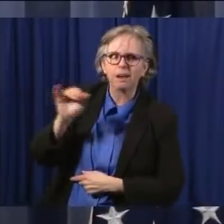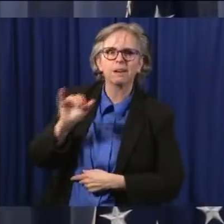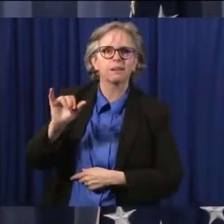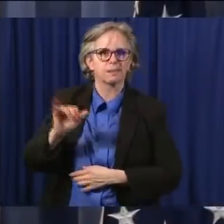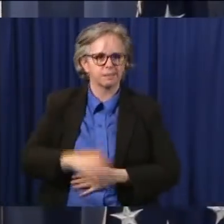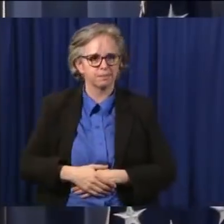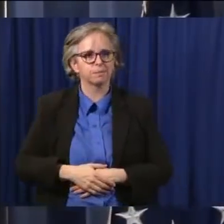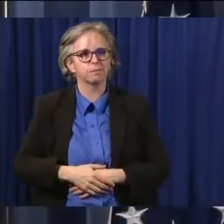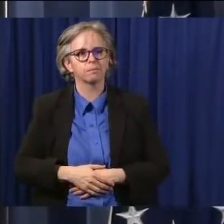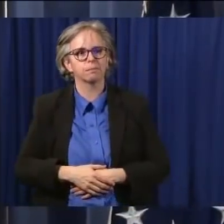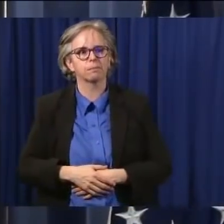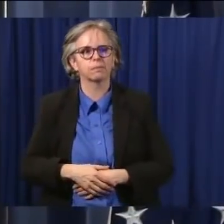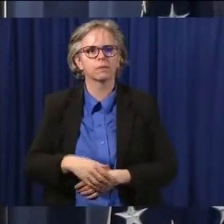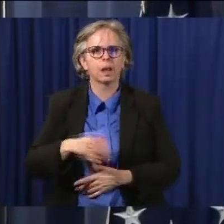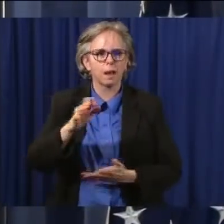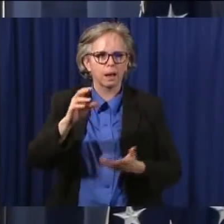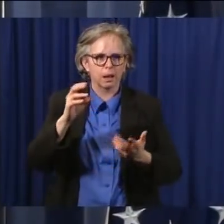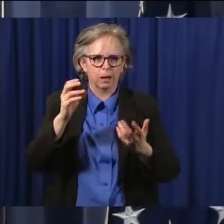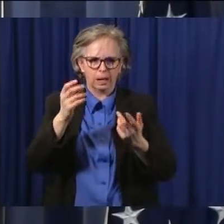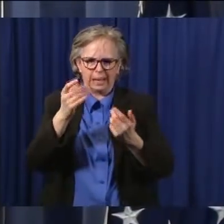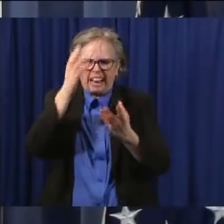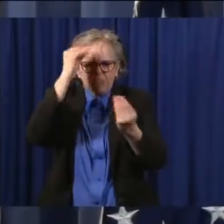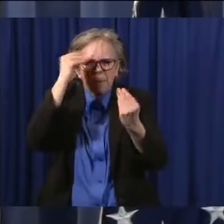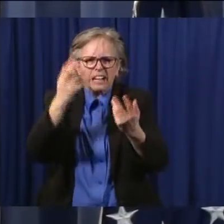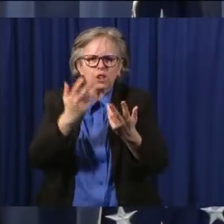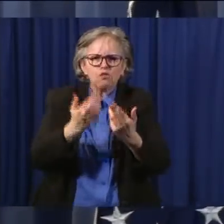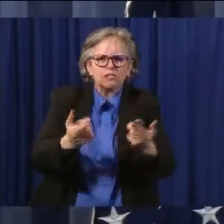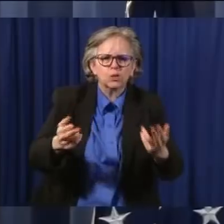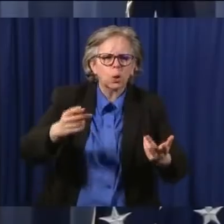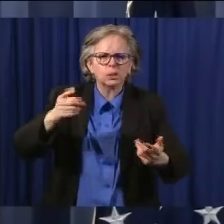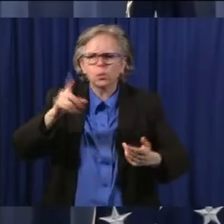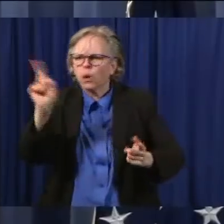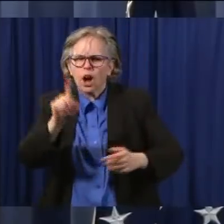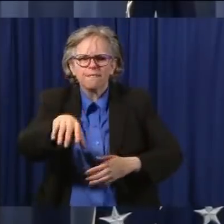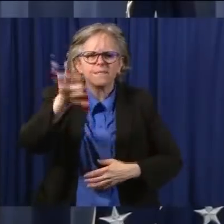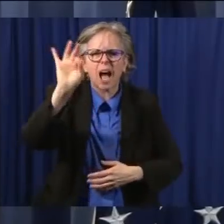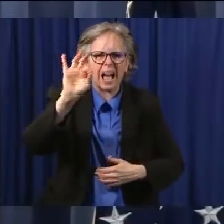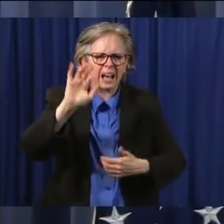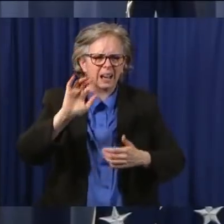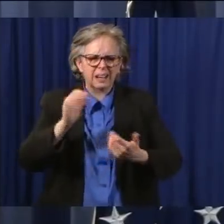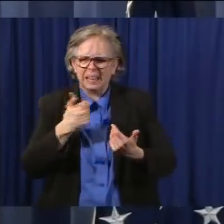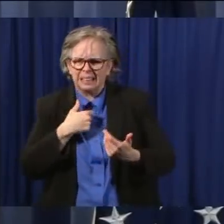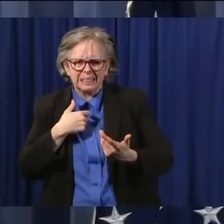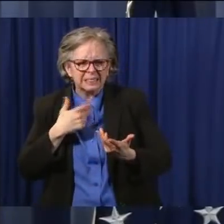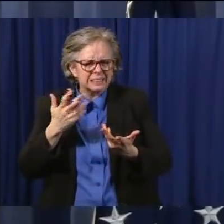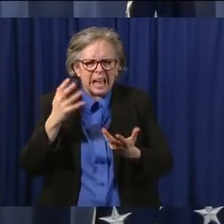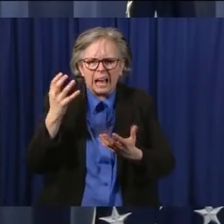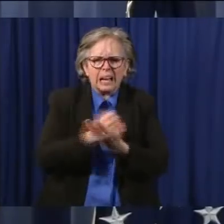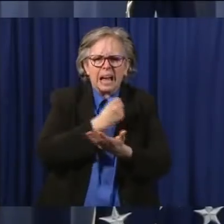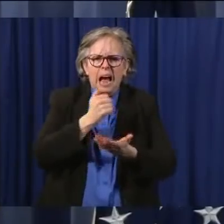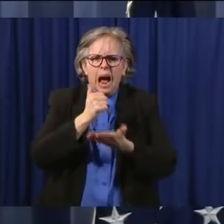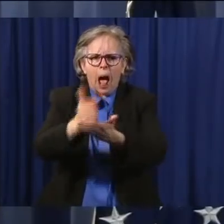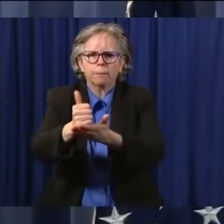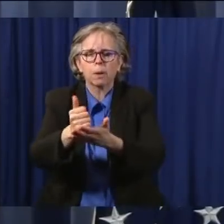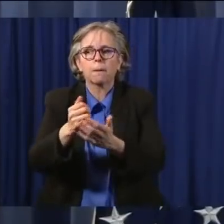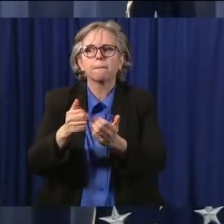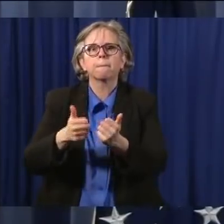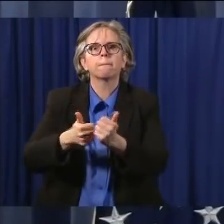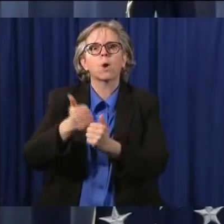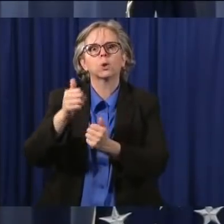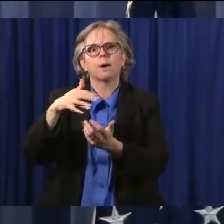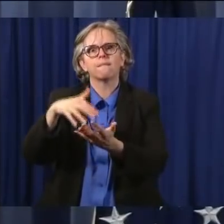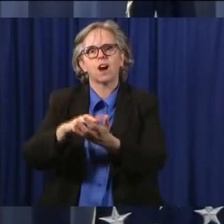need to target resources aimed at improving conditions for Ohioans who are the most vulnerable. This map shows us census tract